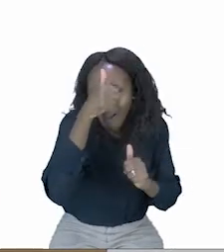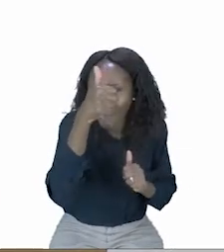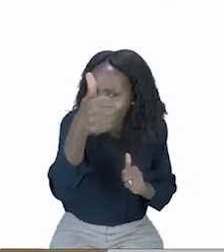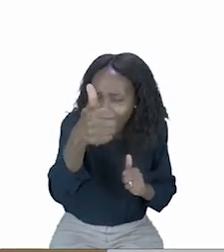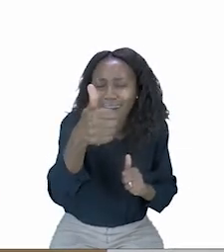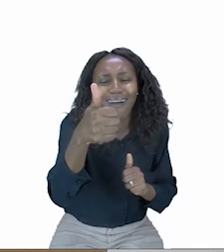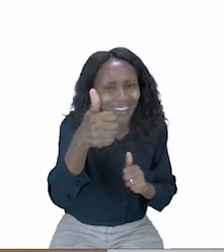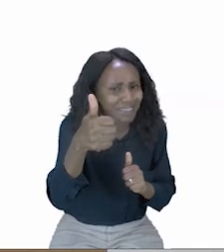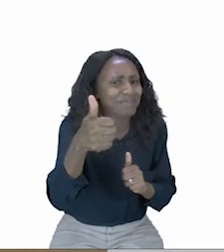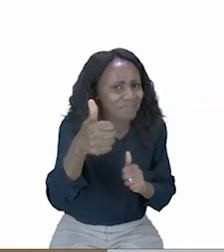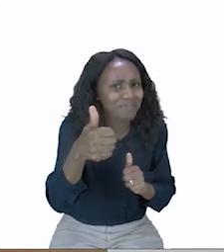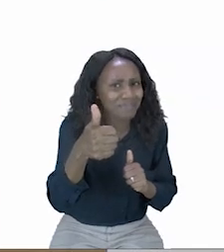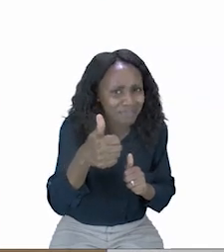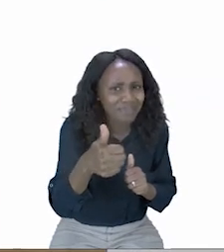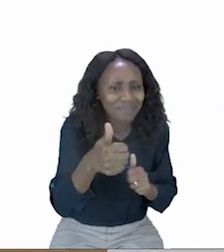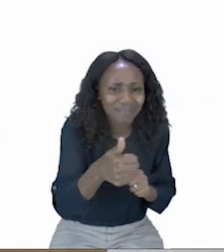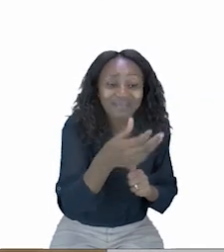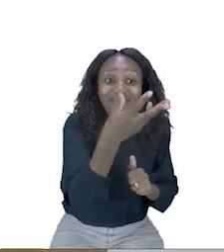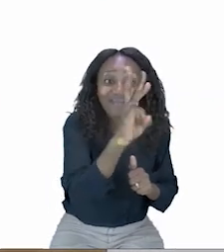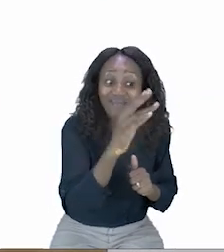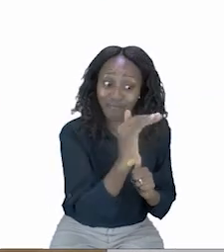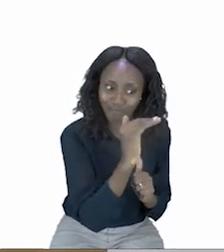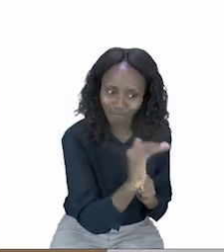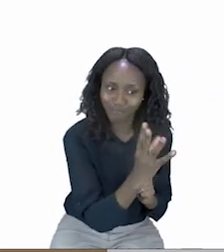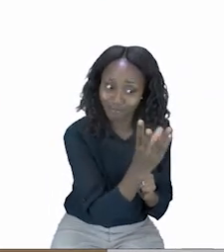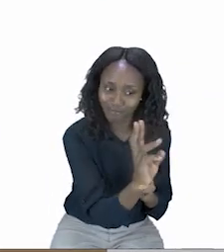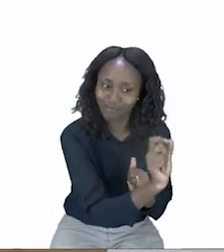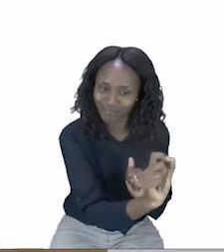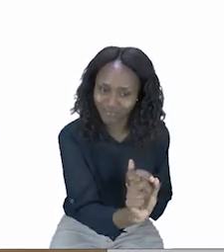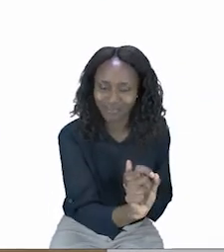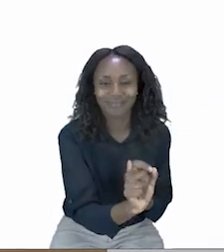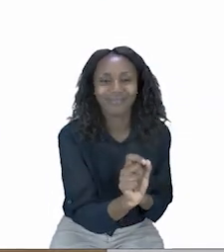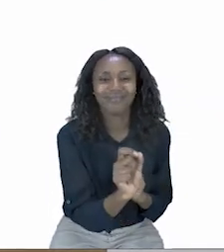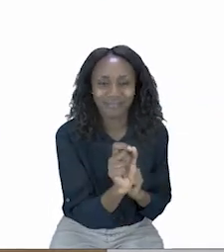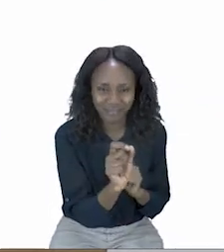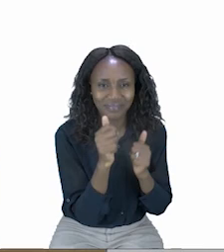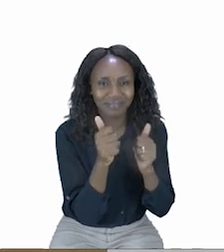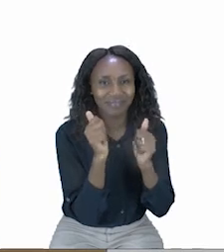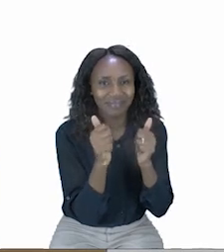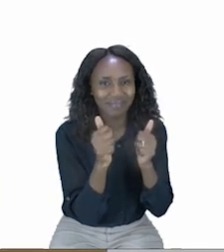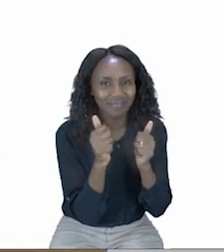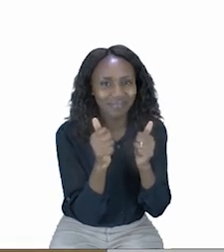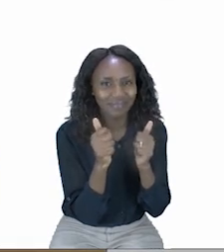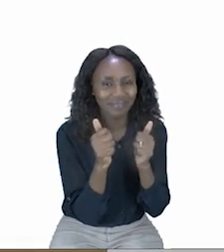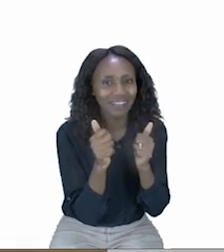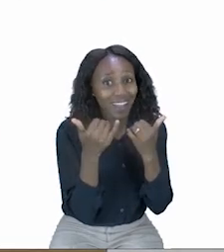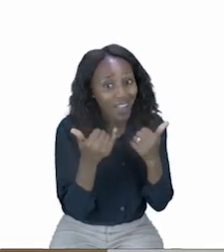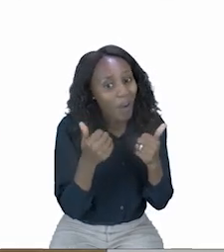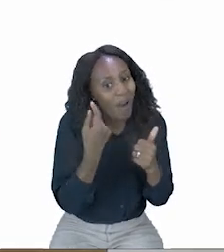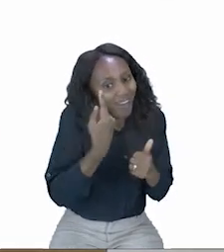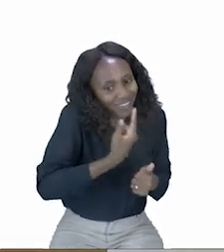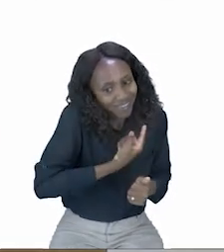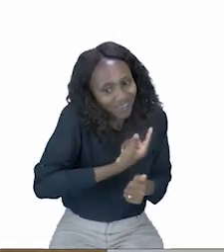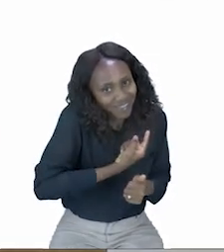grade 3s. Yes, we're going to write the number 6. Now the rest, I'm sure you can